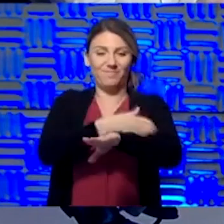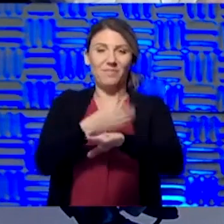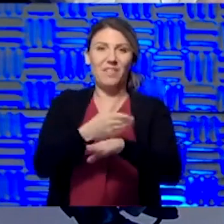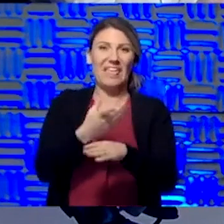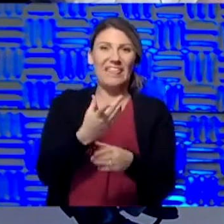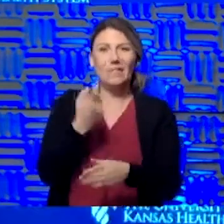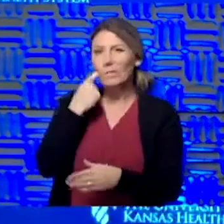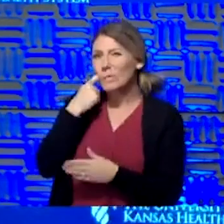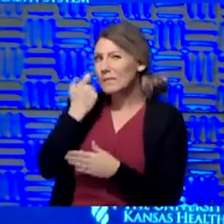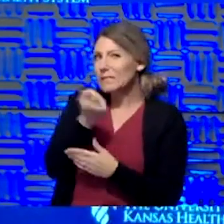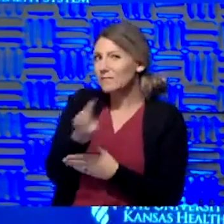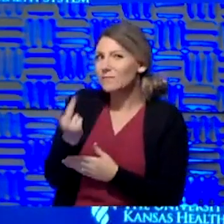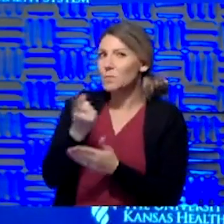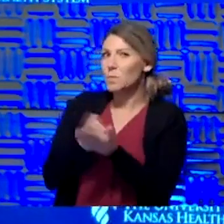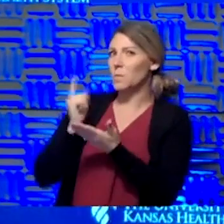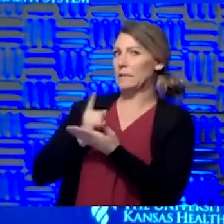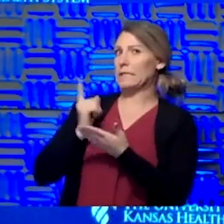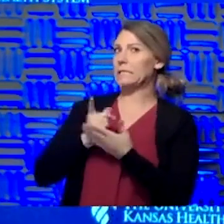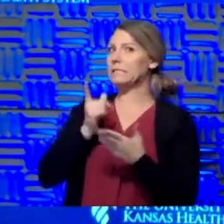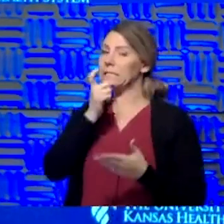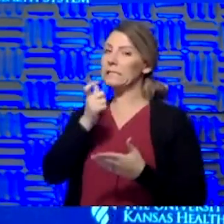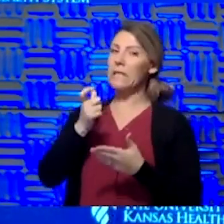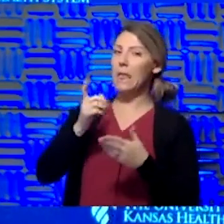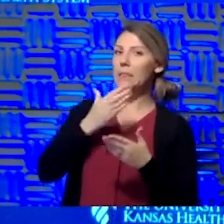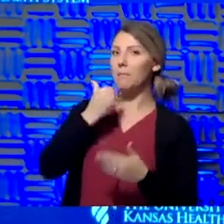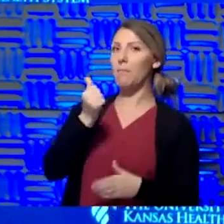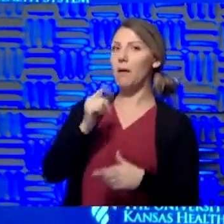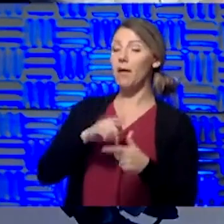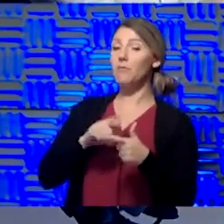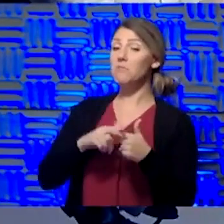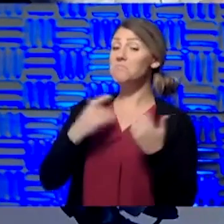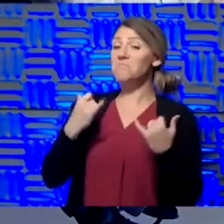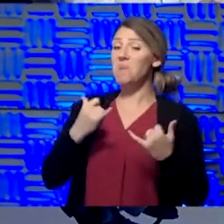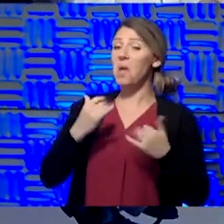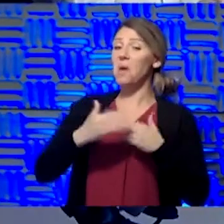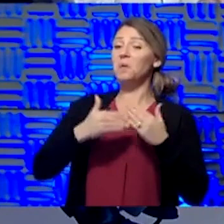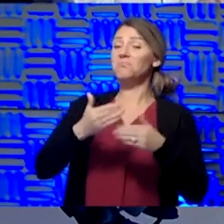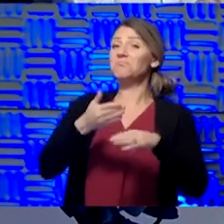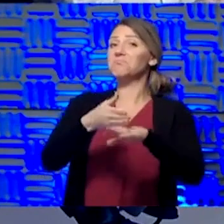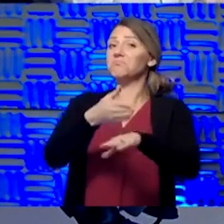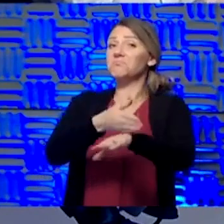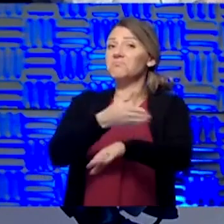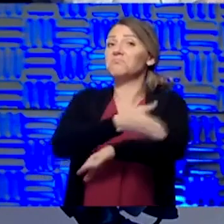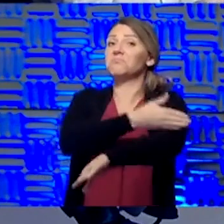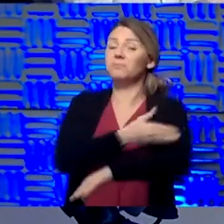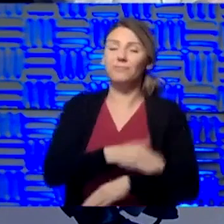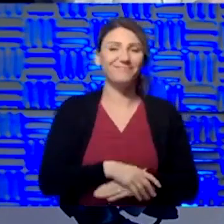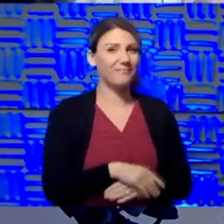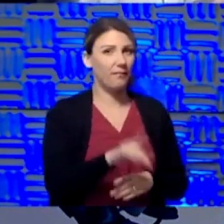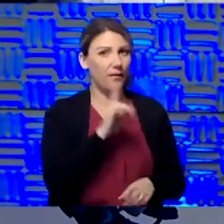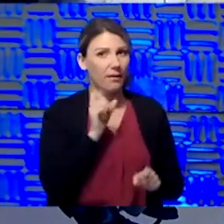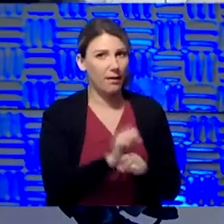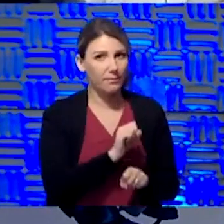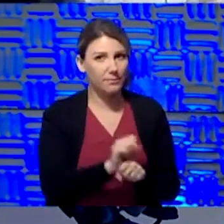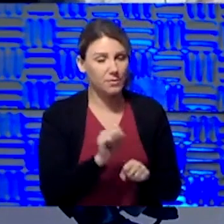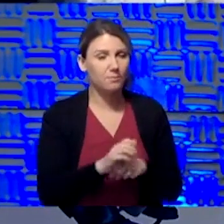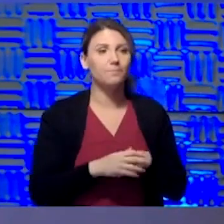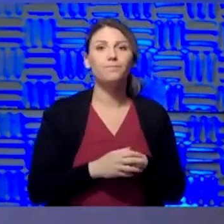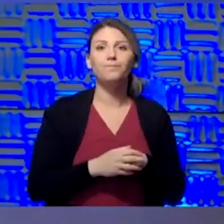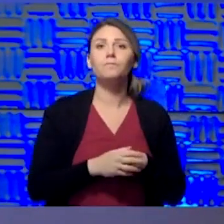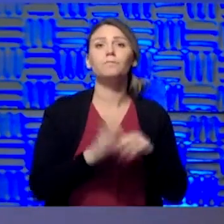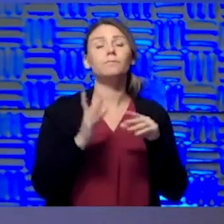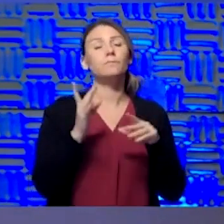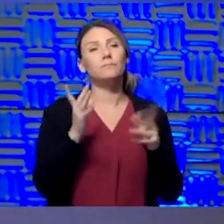the tests weren't great, but I think they're starting to get better, Dana. Yeah, absolutely. So this speaks to the